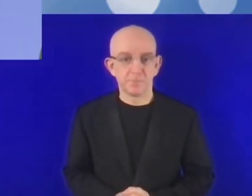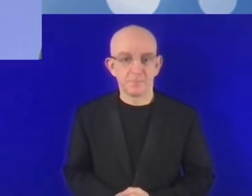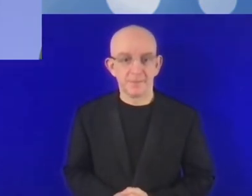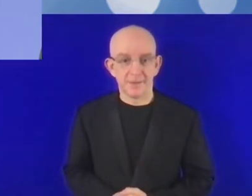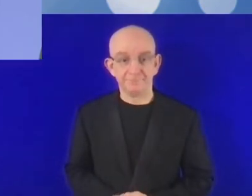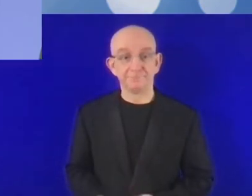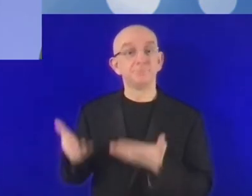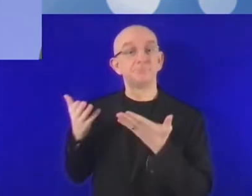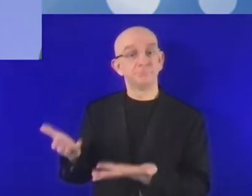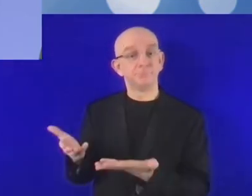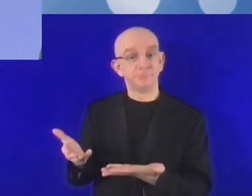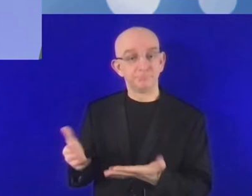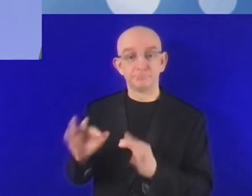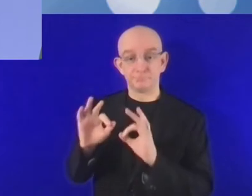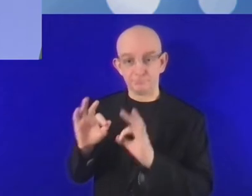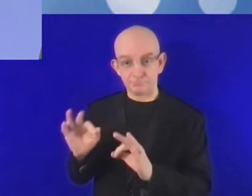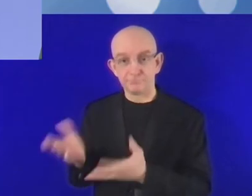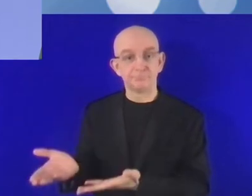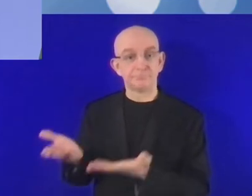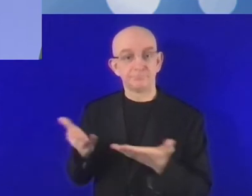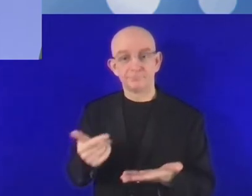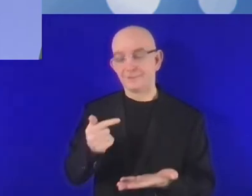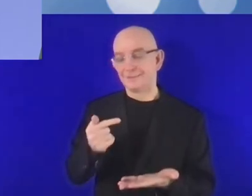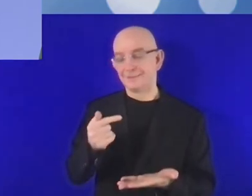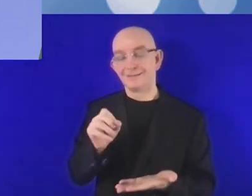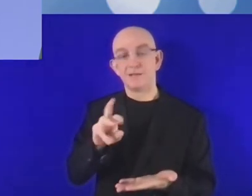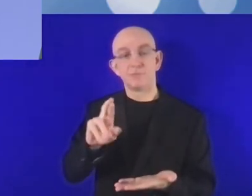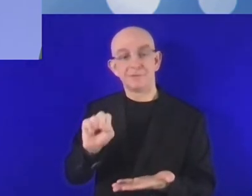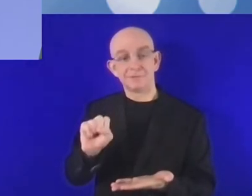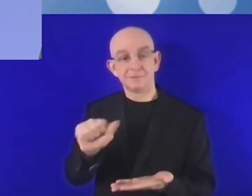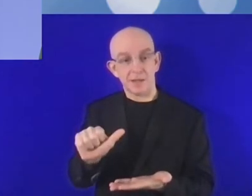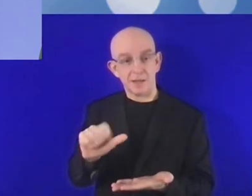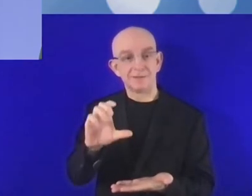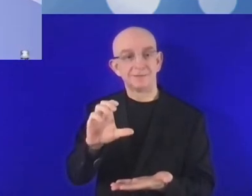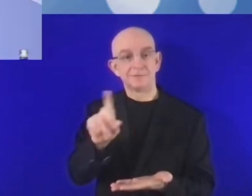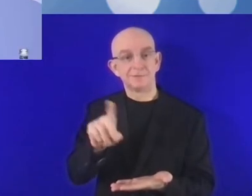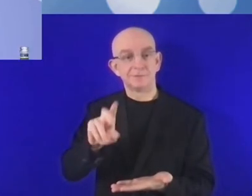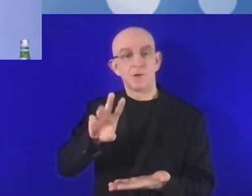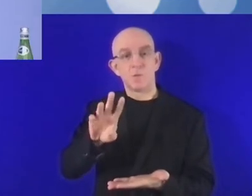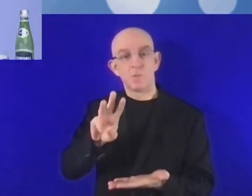miss maria francesca spatoliziano interim head of office united nations office